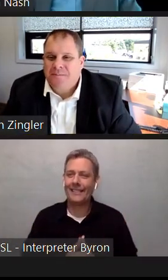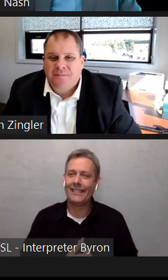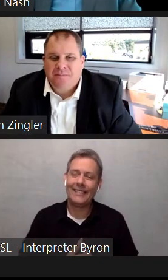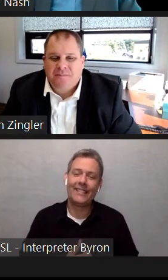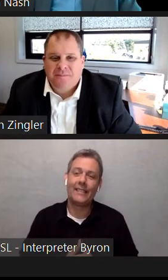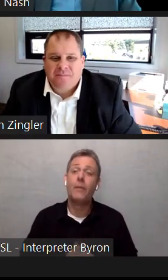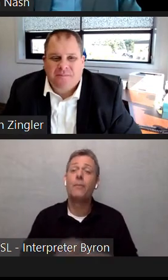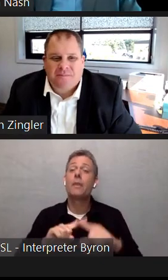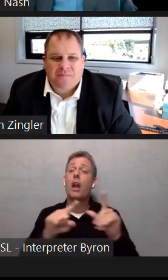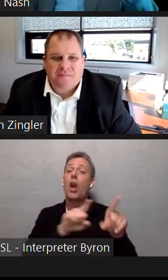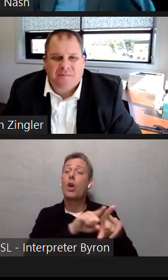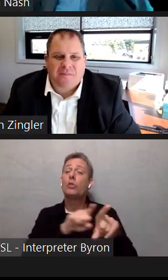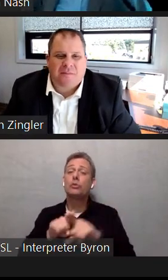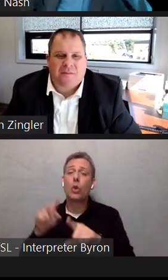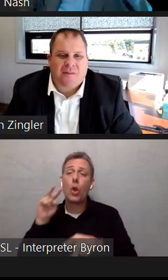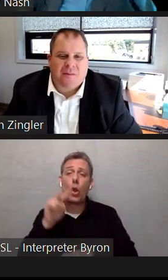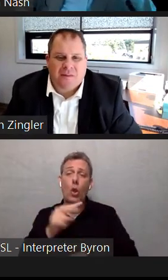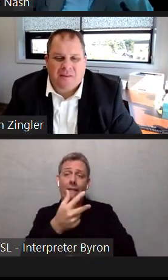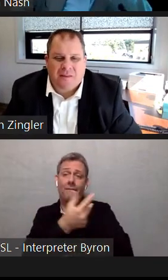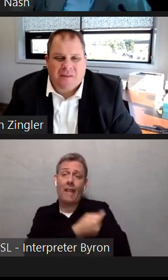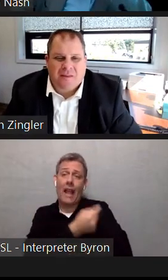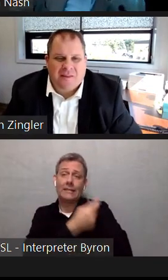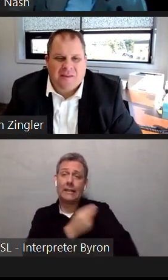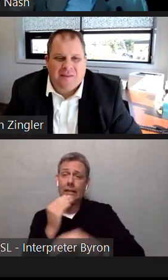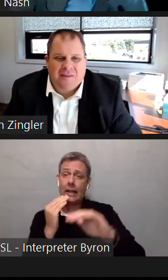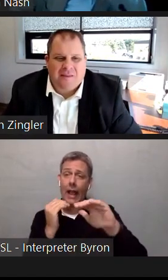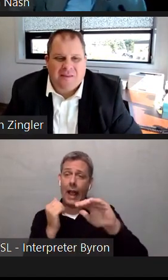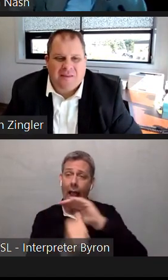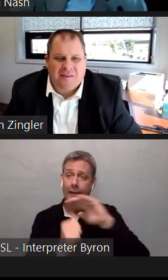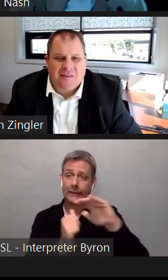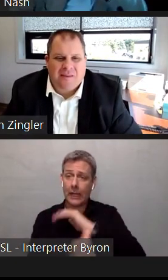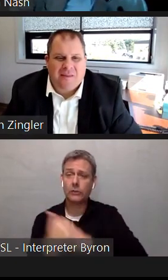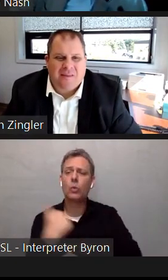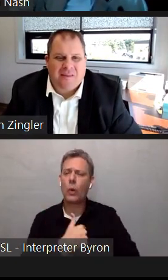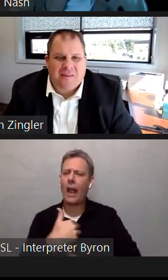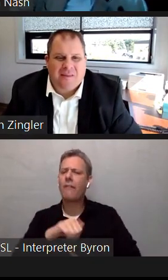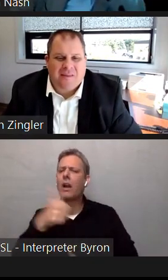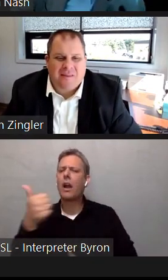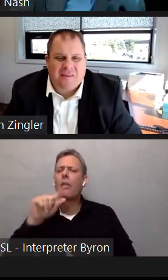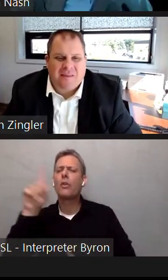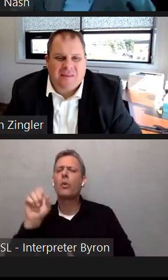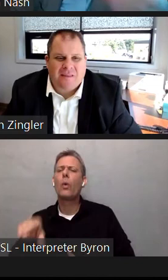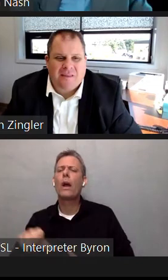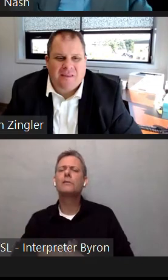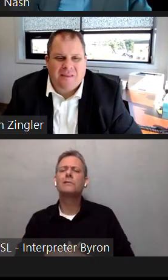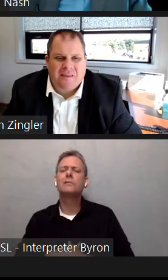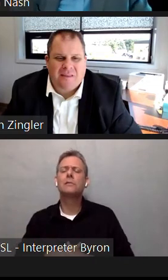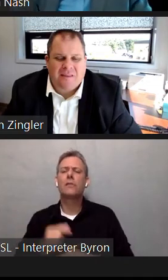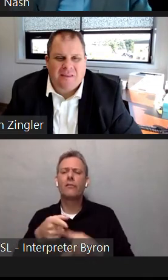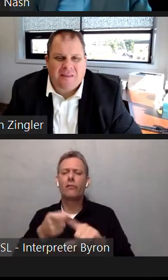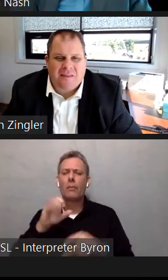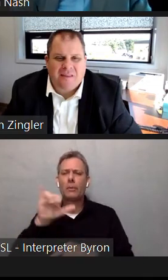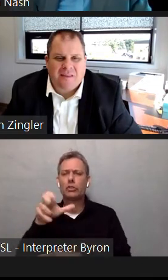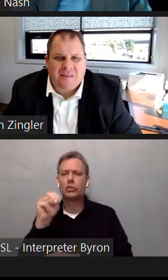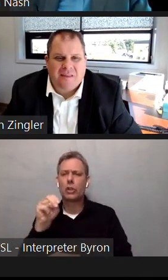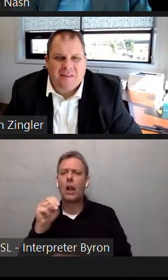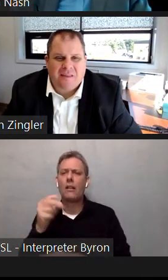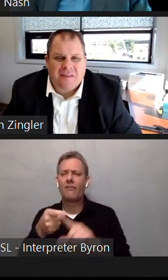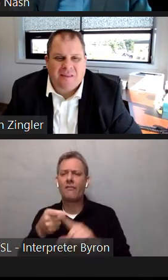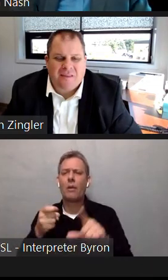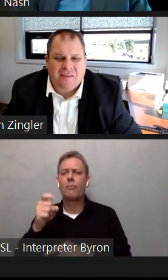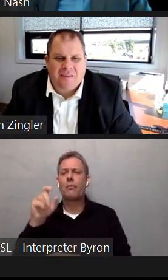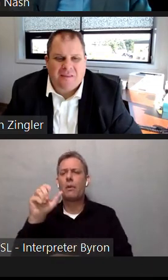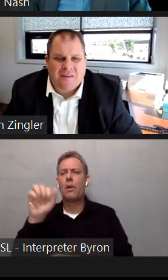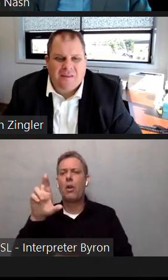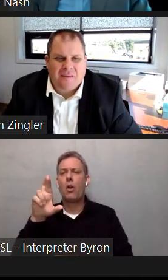We also took a look at vaccine access. We've spoken about that. We did have another question from John at the Arc of Oregon about,